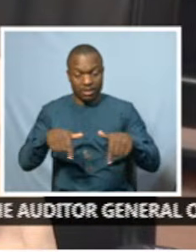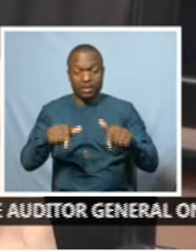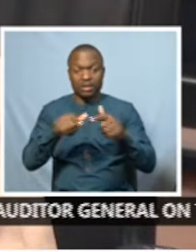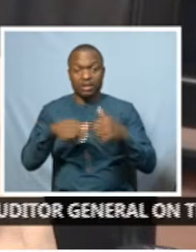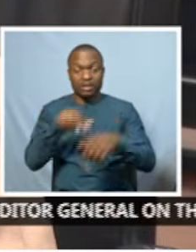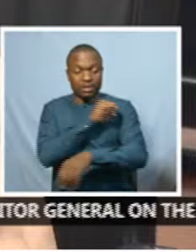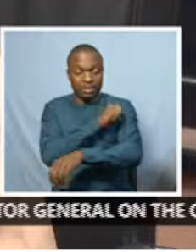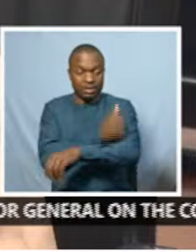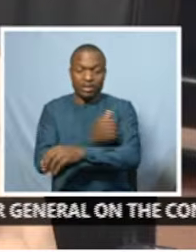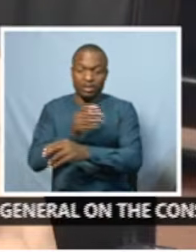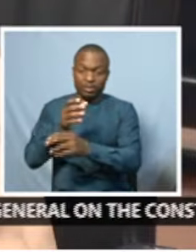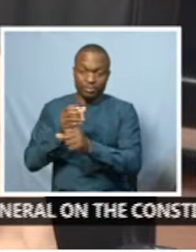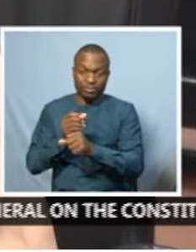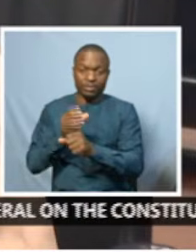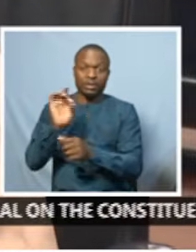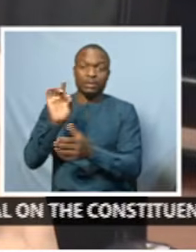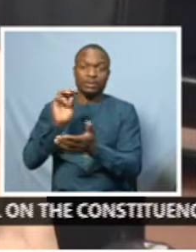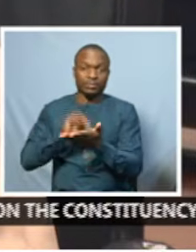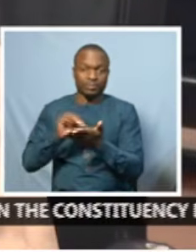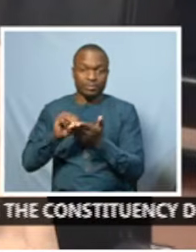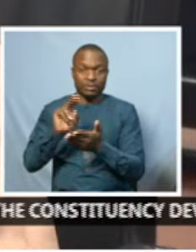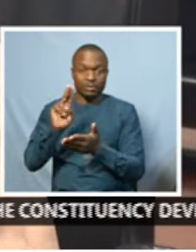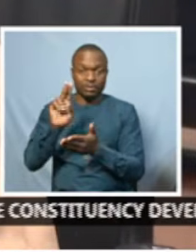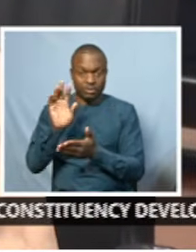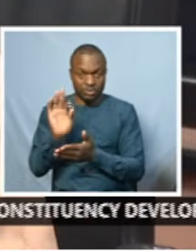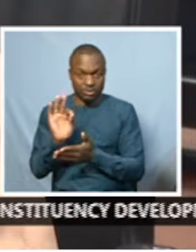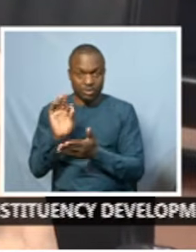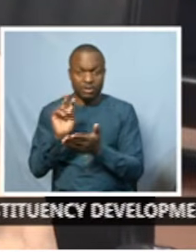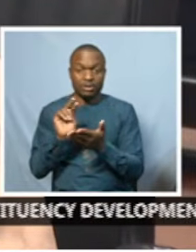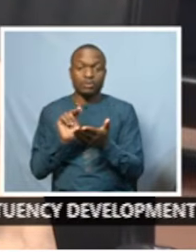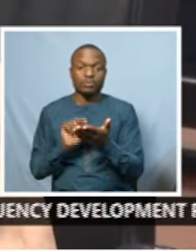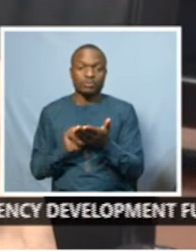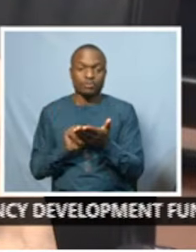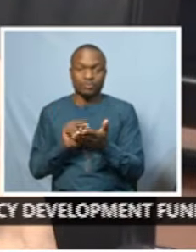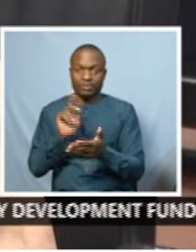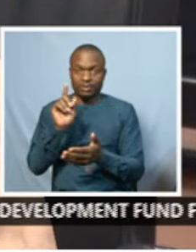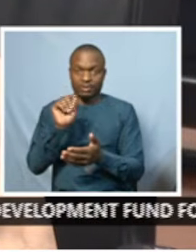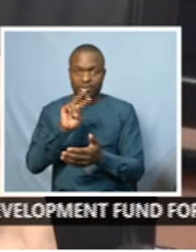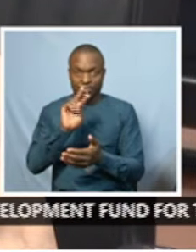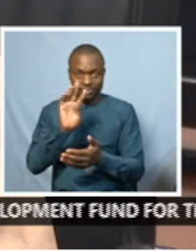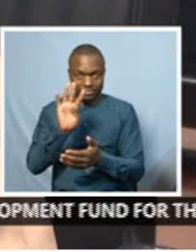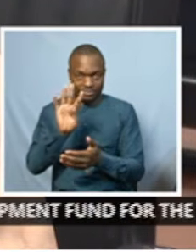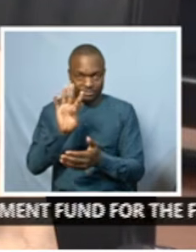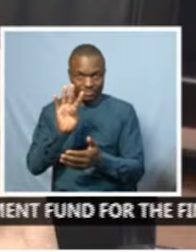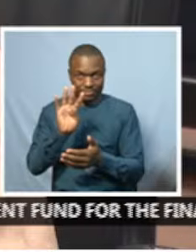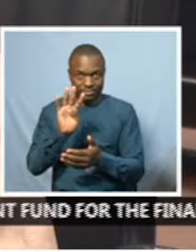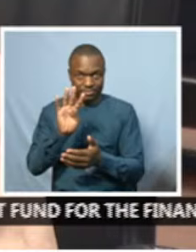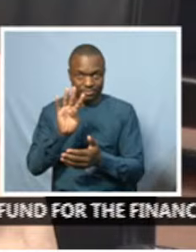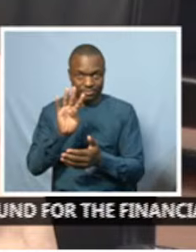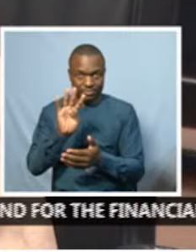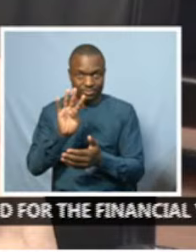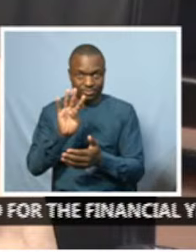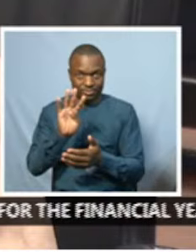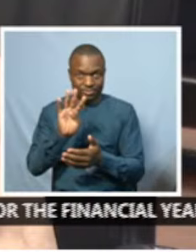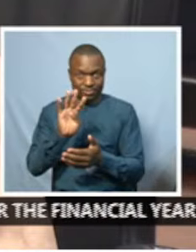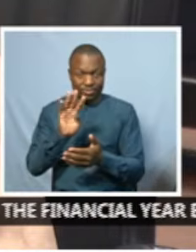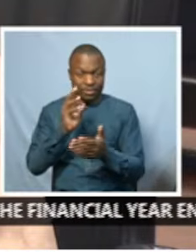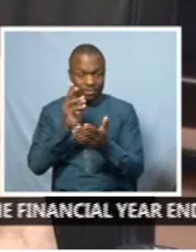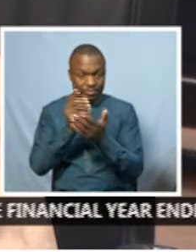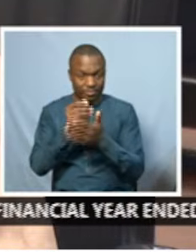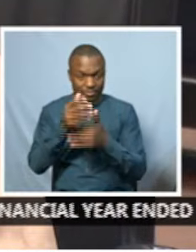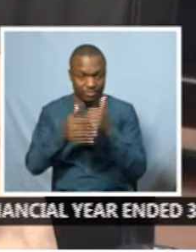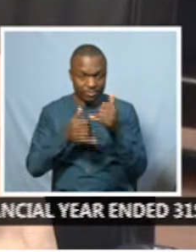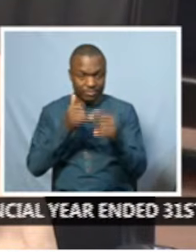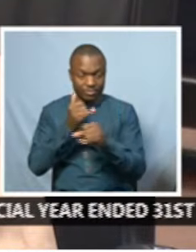million on 29 November 2024, which was late in the financial year and